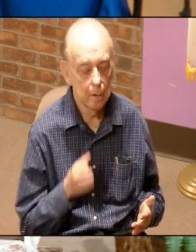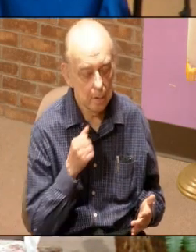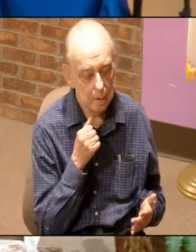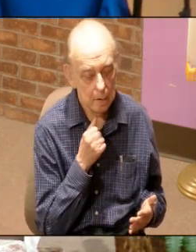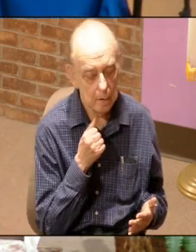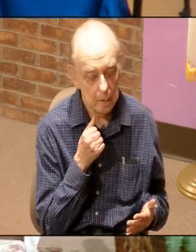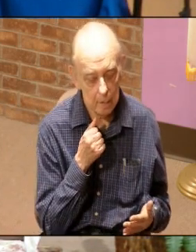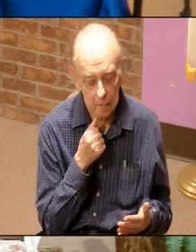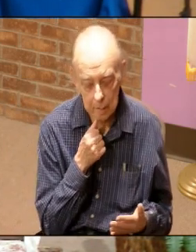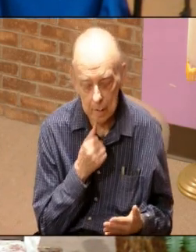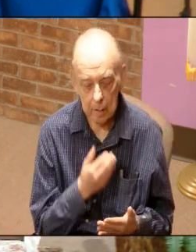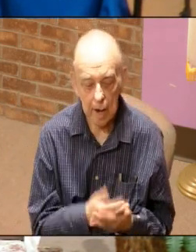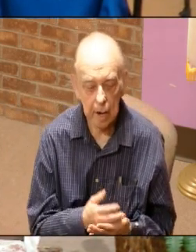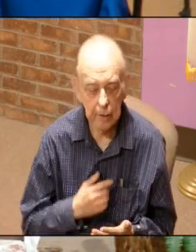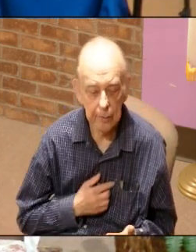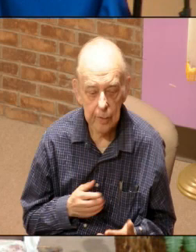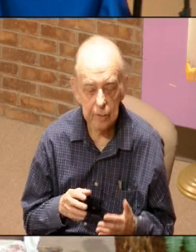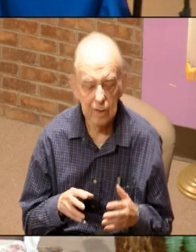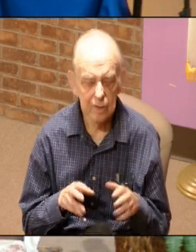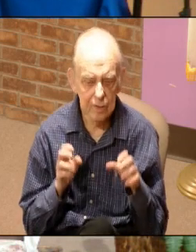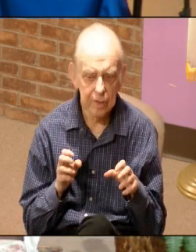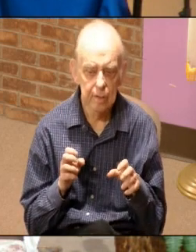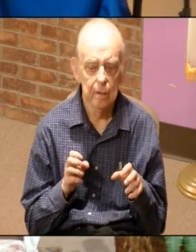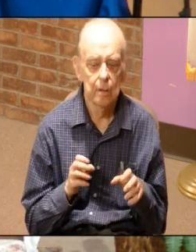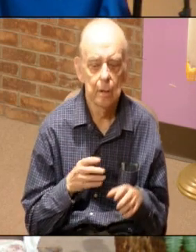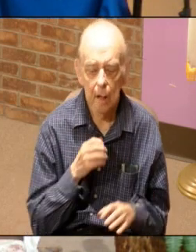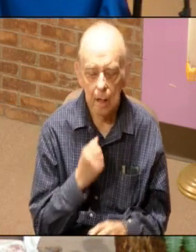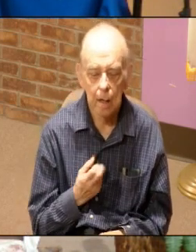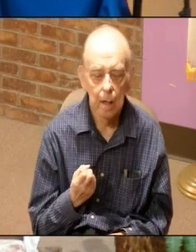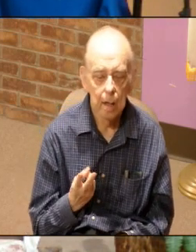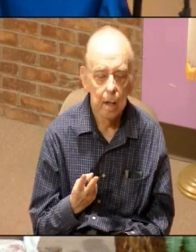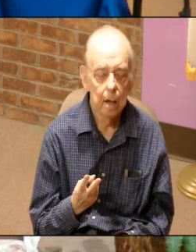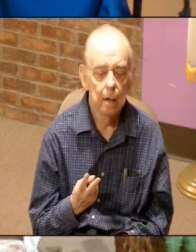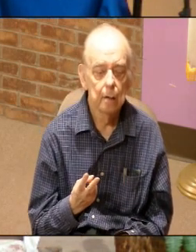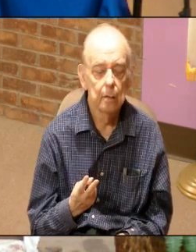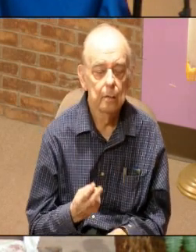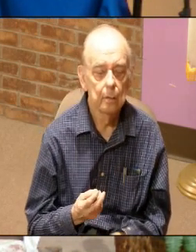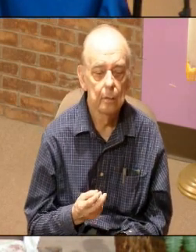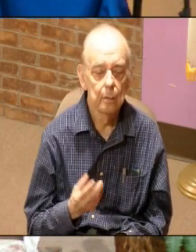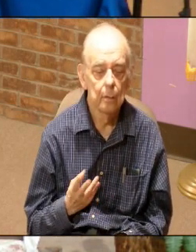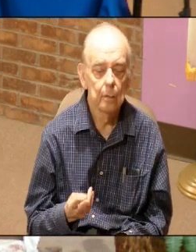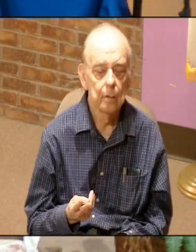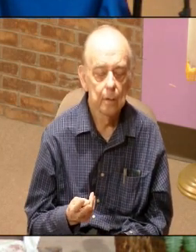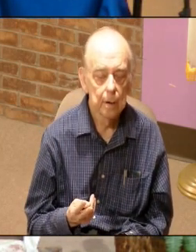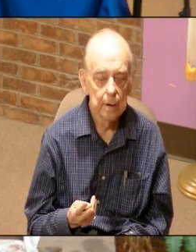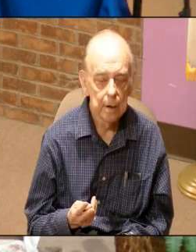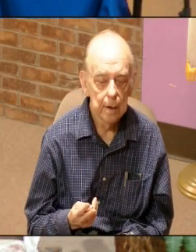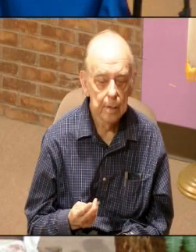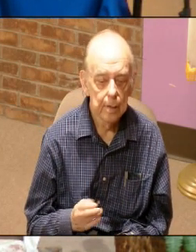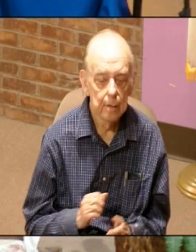seizure at 12 and her father found her in the bathtub